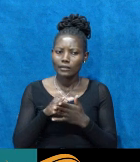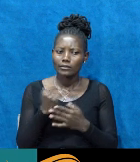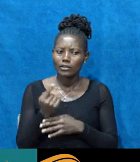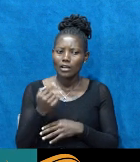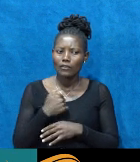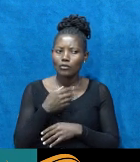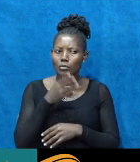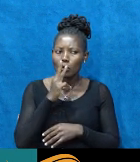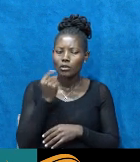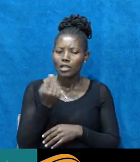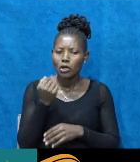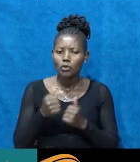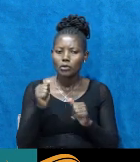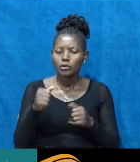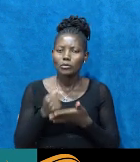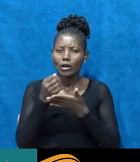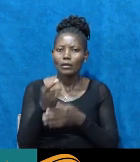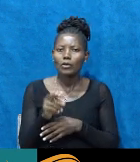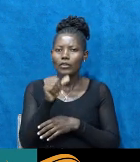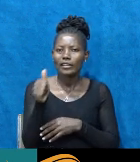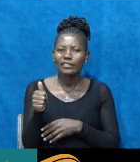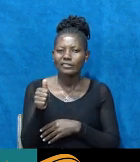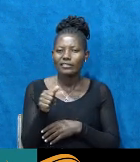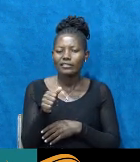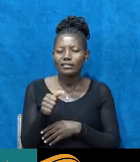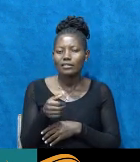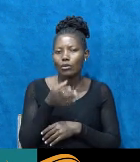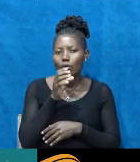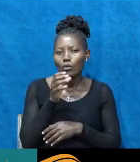that, or any other liquid maybe can also help in